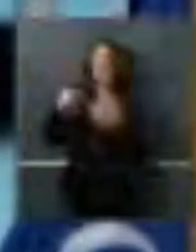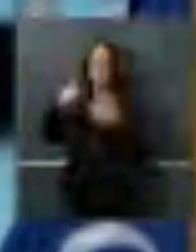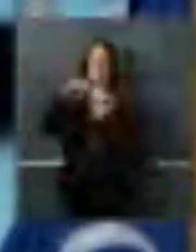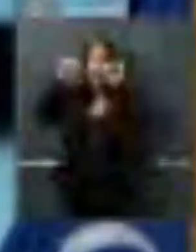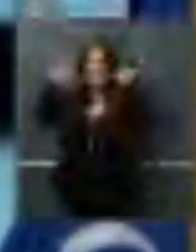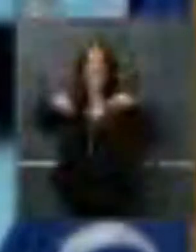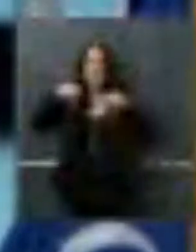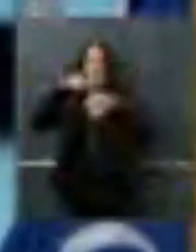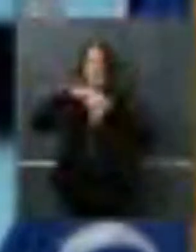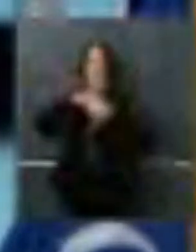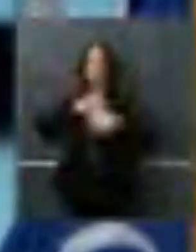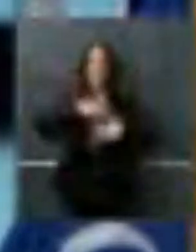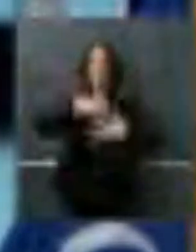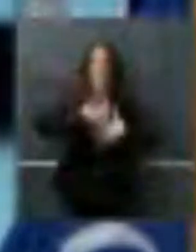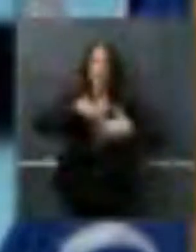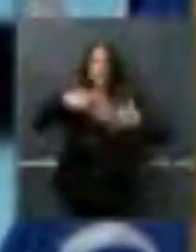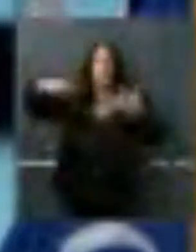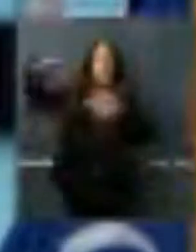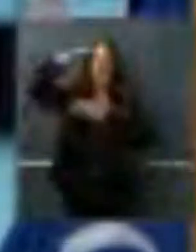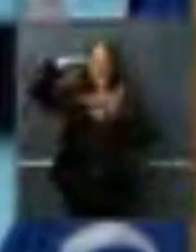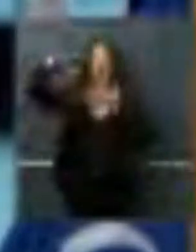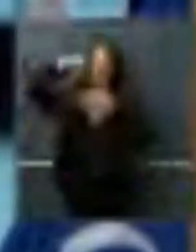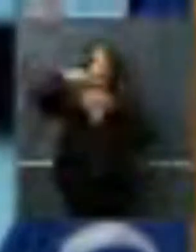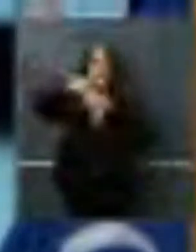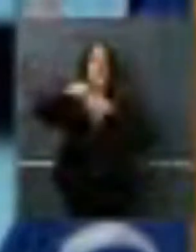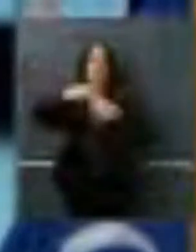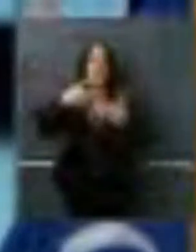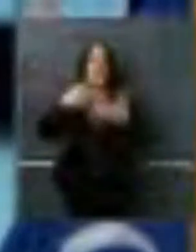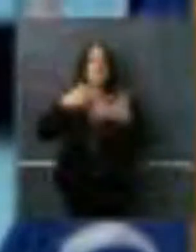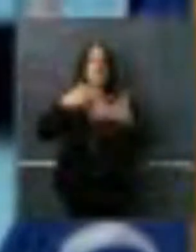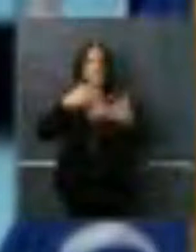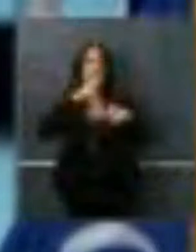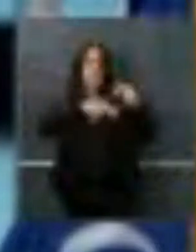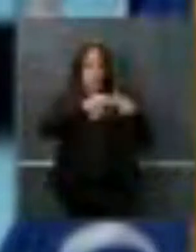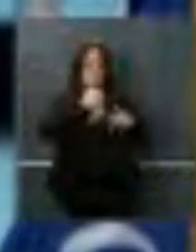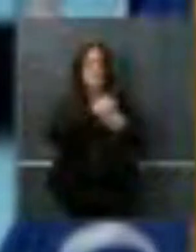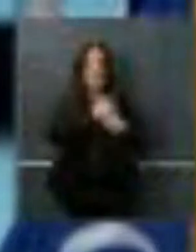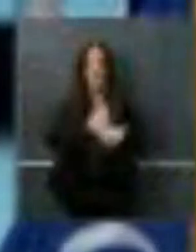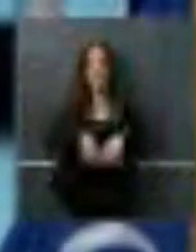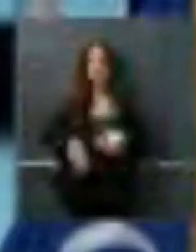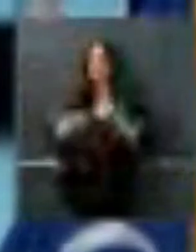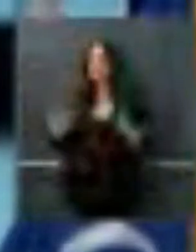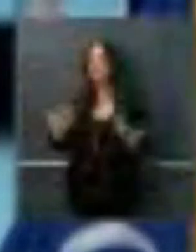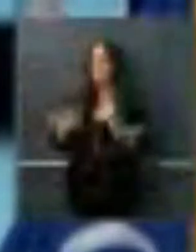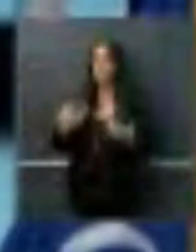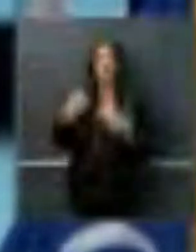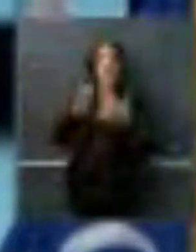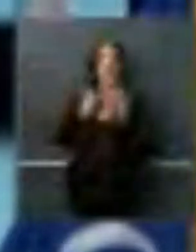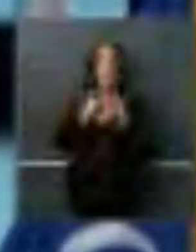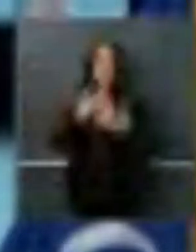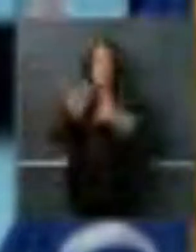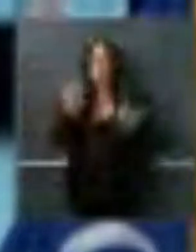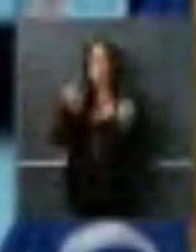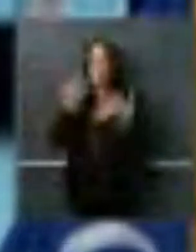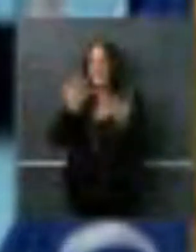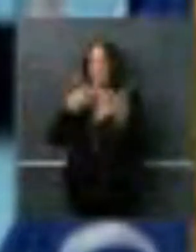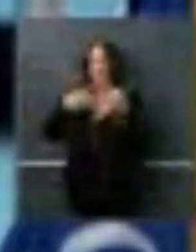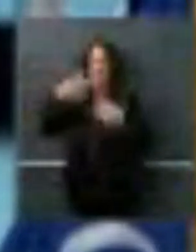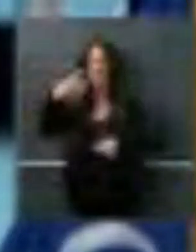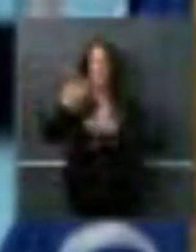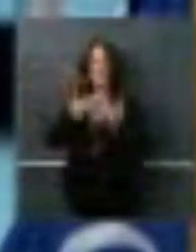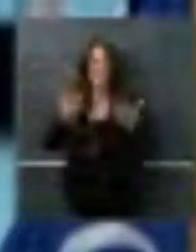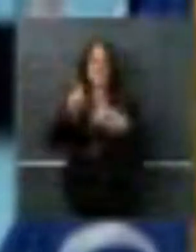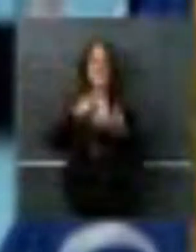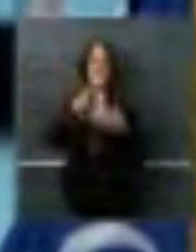more broadband and the like. But unfortunately, voters didn't want to support that at this time